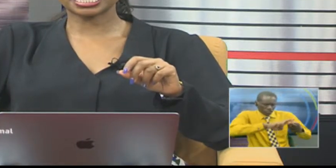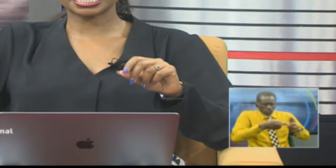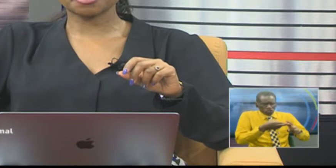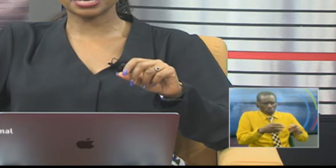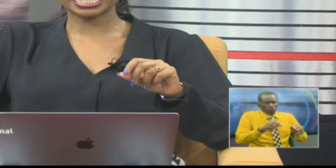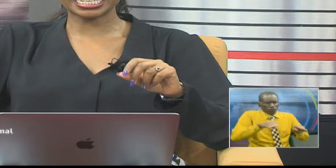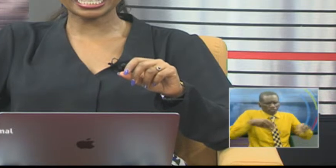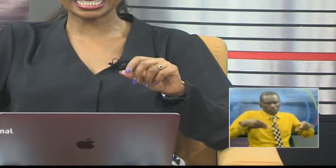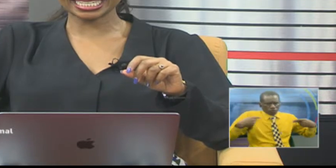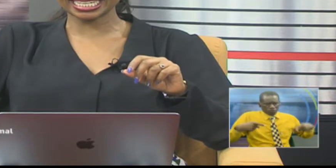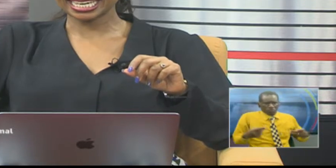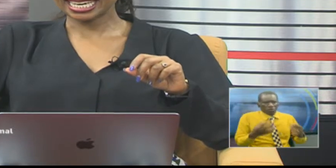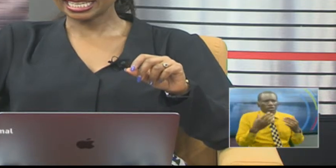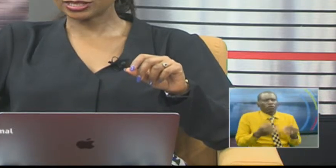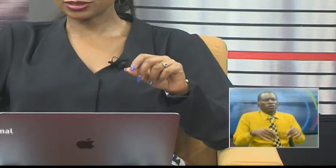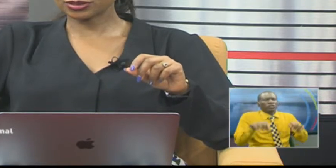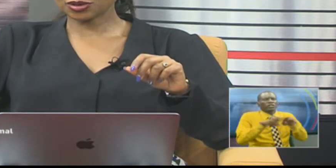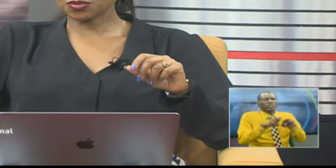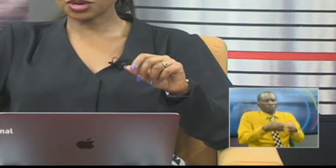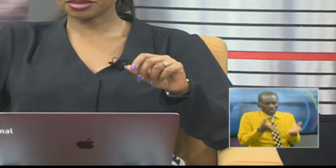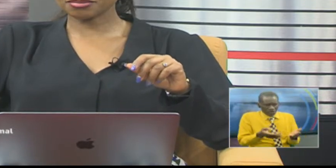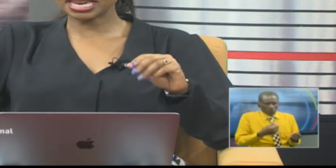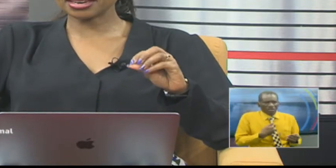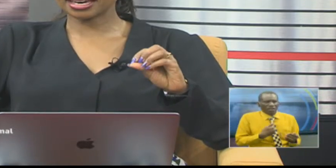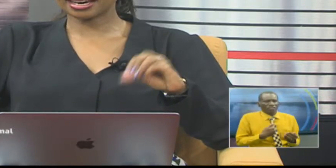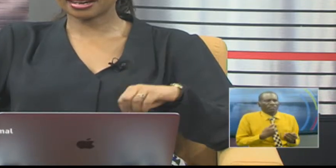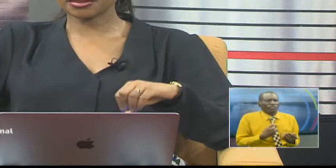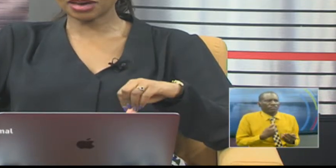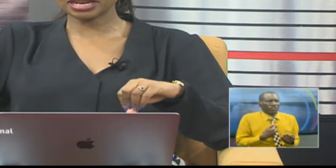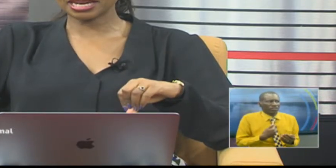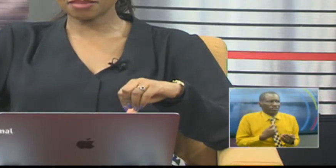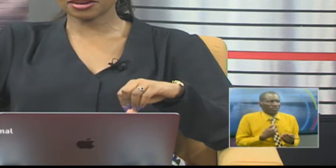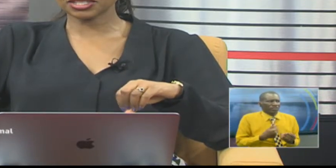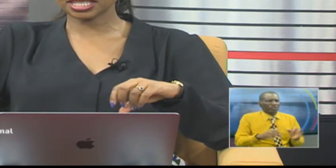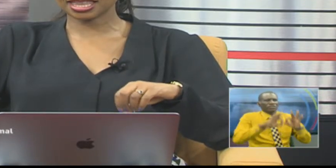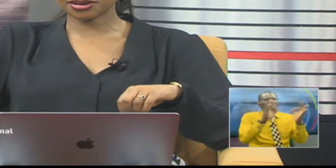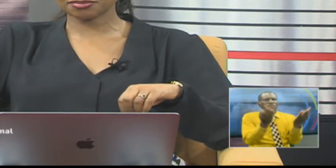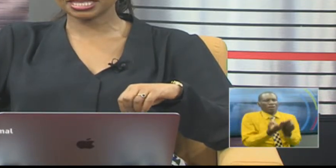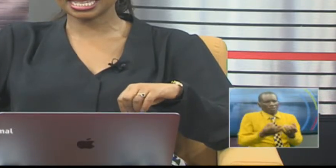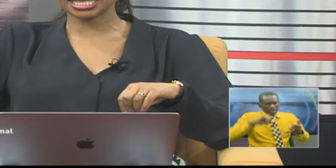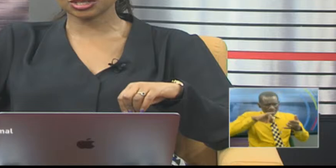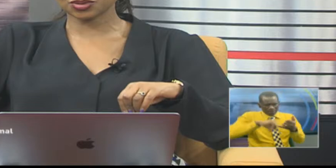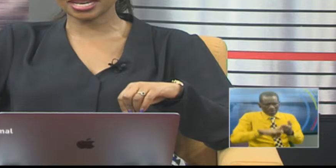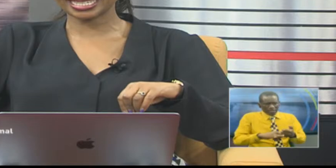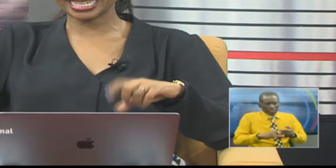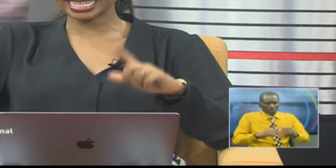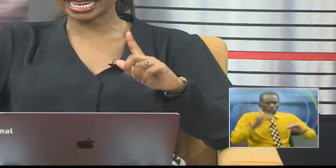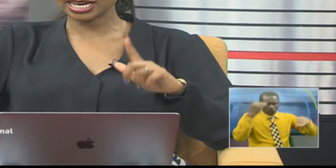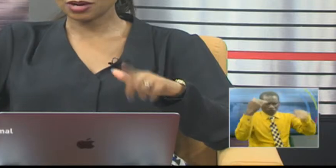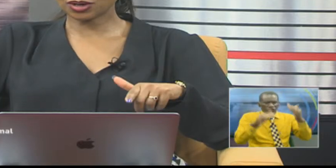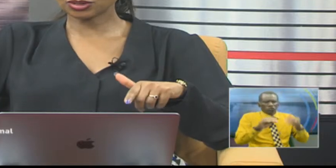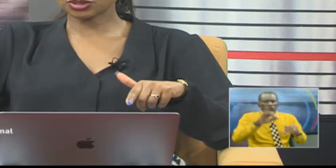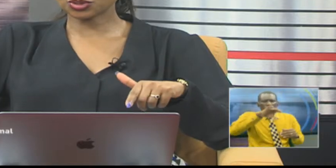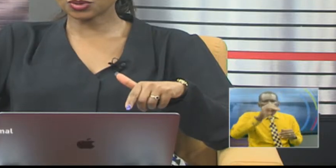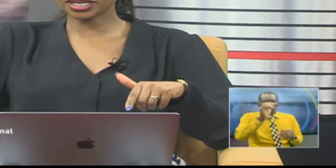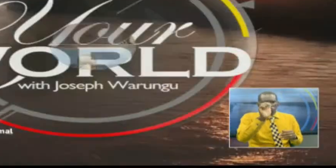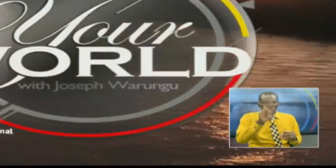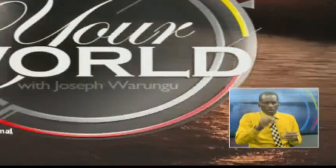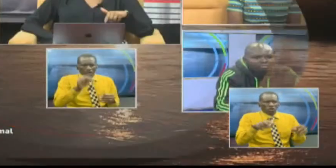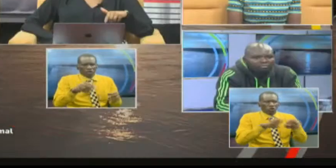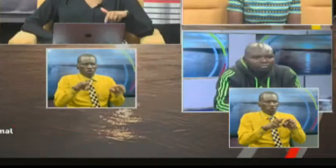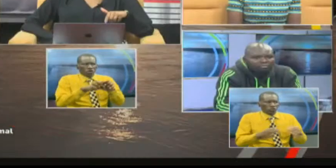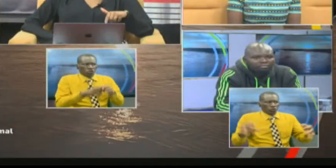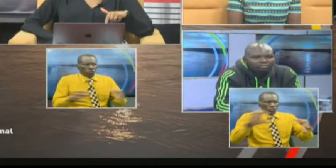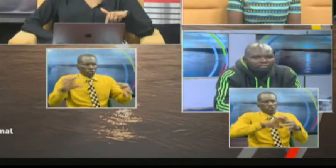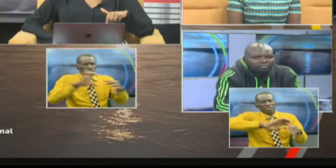with disabilities. Still in studio with me, family and marriage therapist, that is Joanne Kirera. We're also joined in the